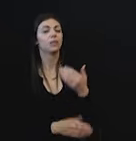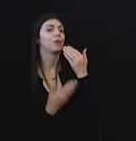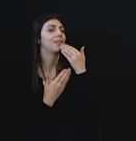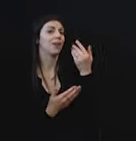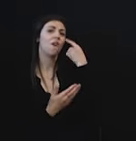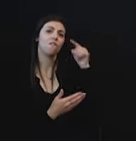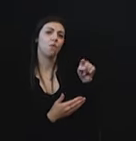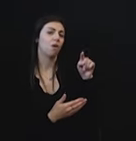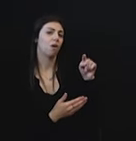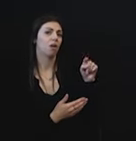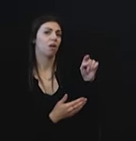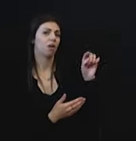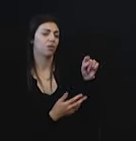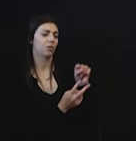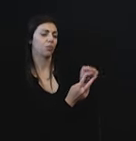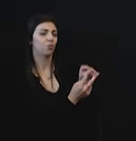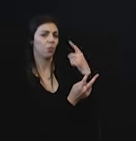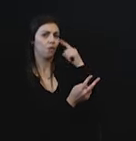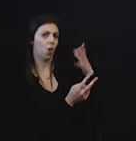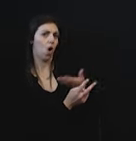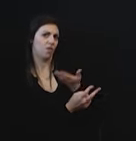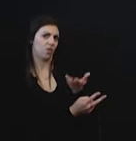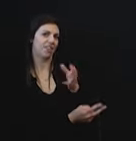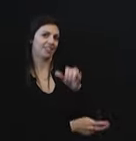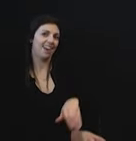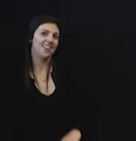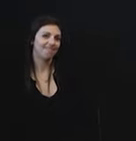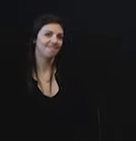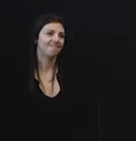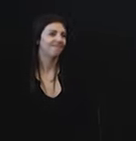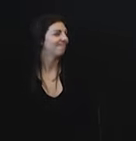offering for that. And so I'm grateful for that.